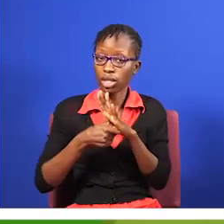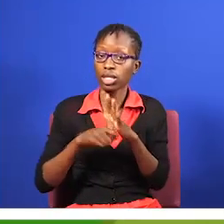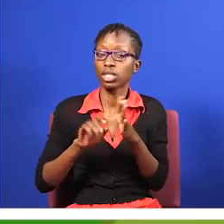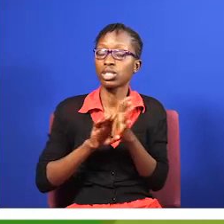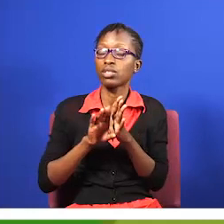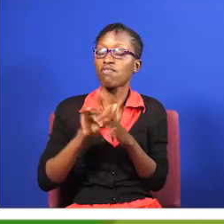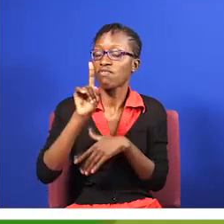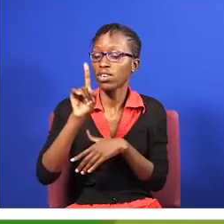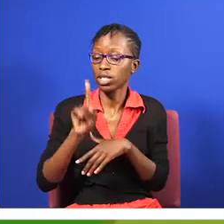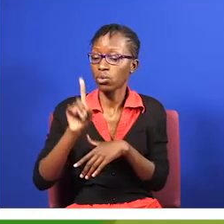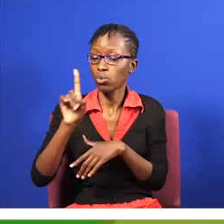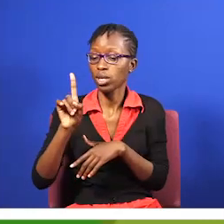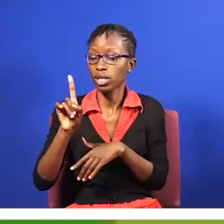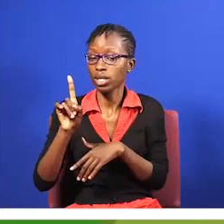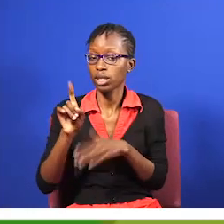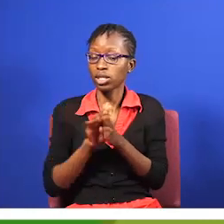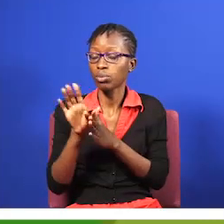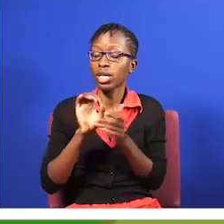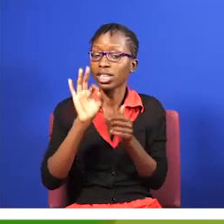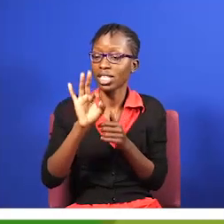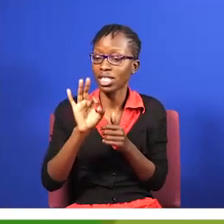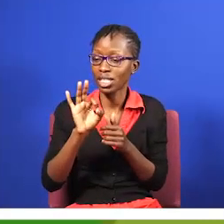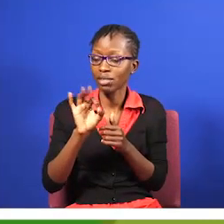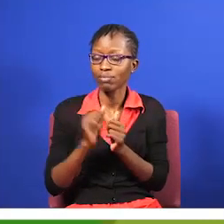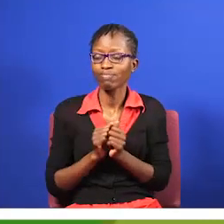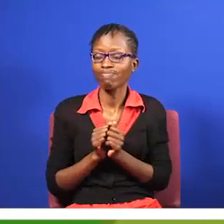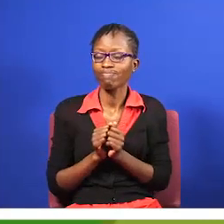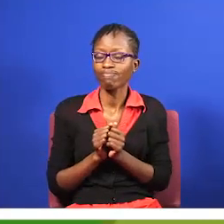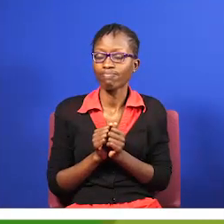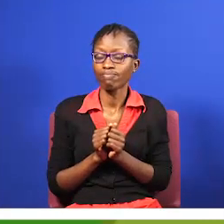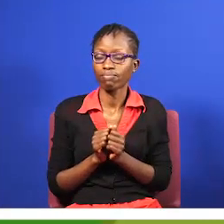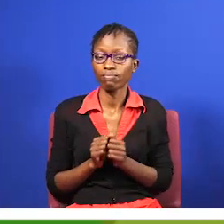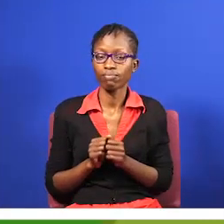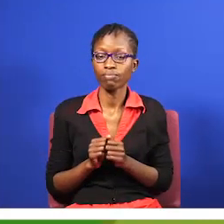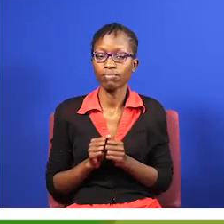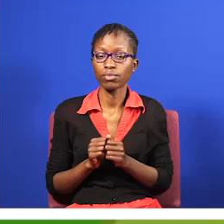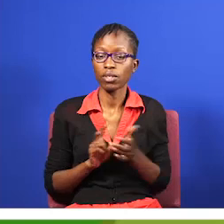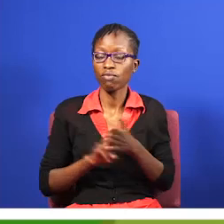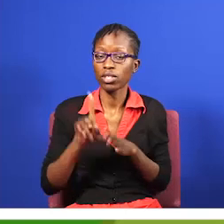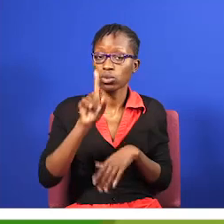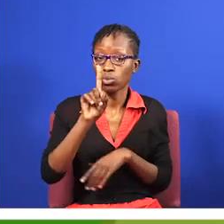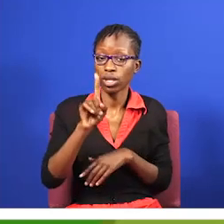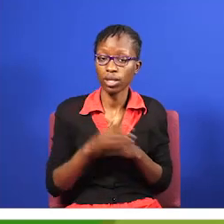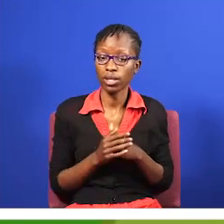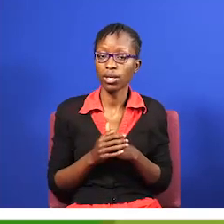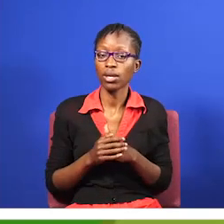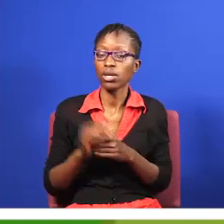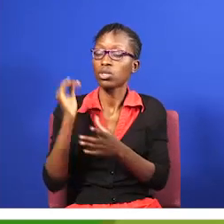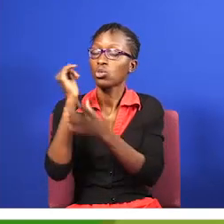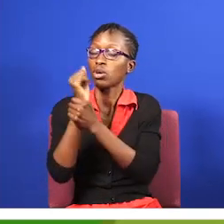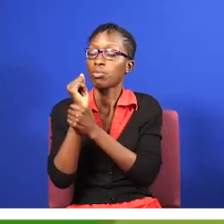Genesis chapter 13, and we shall also read verse 13. So verse 1,